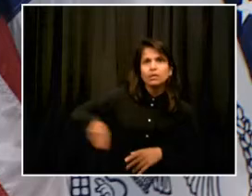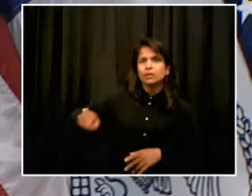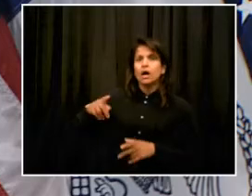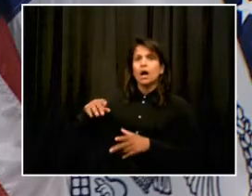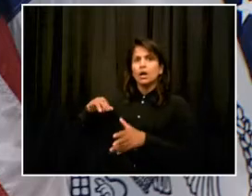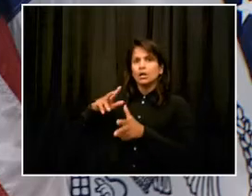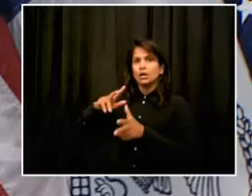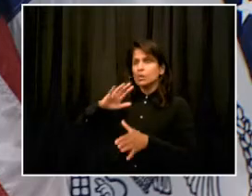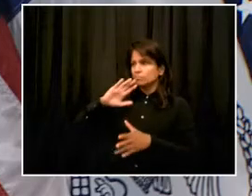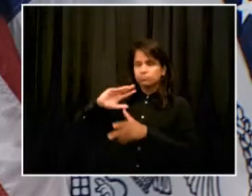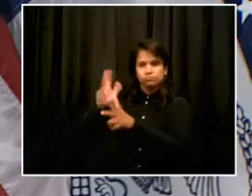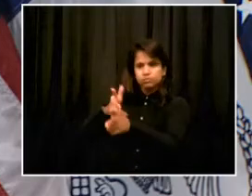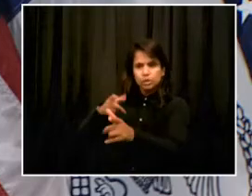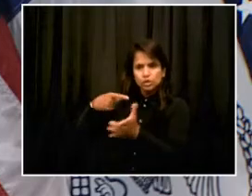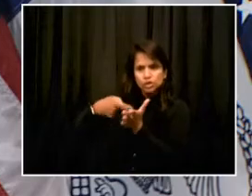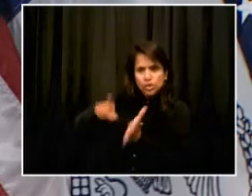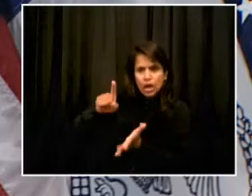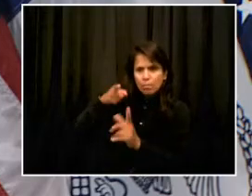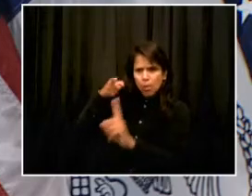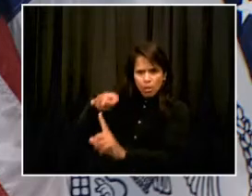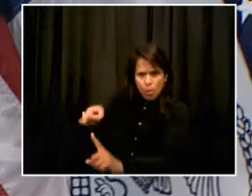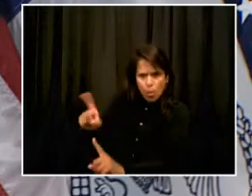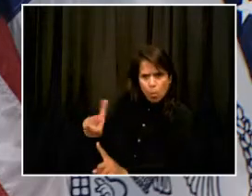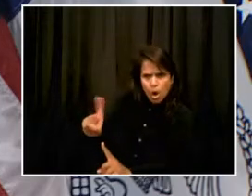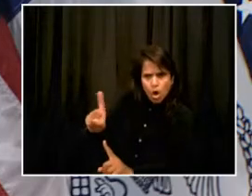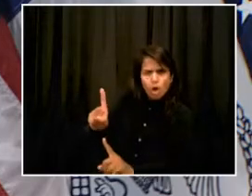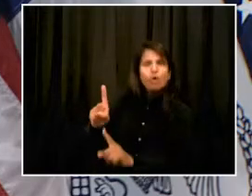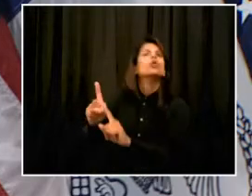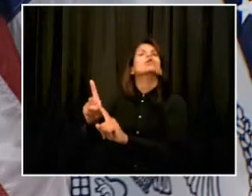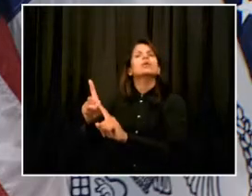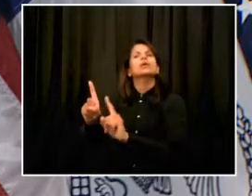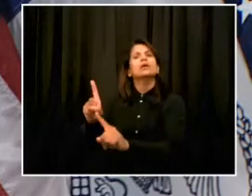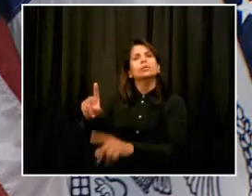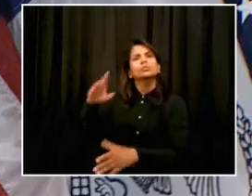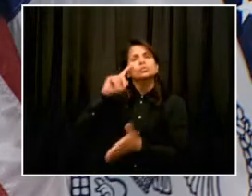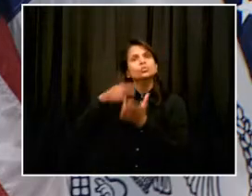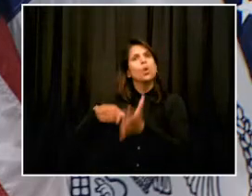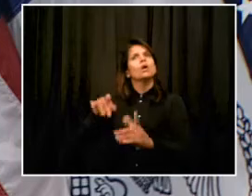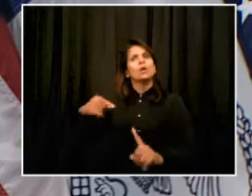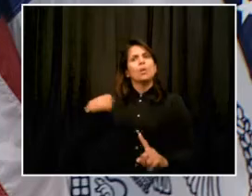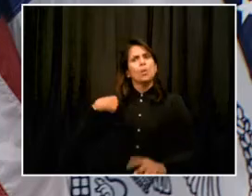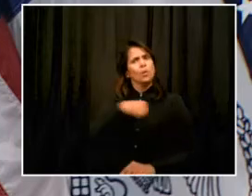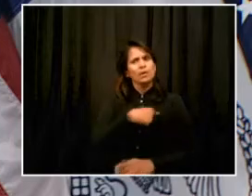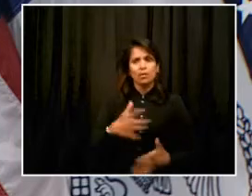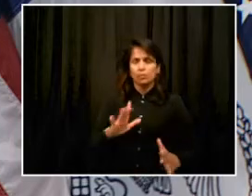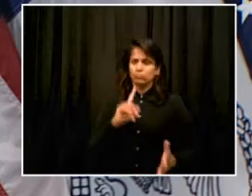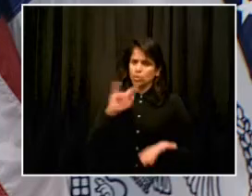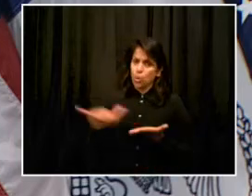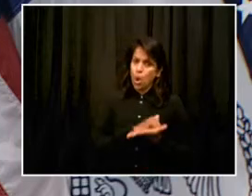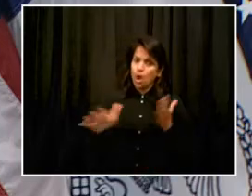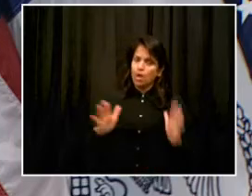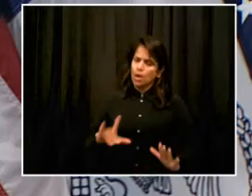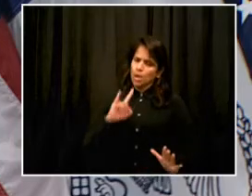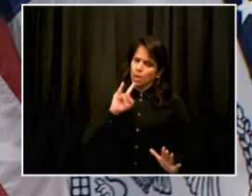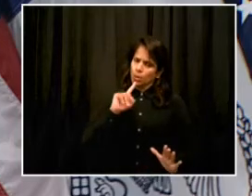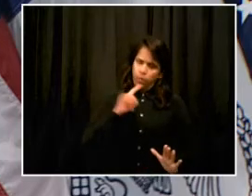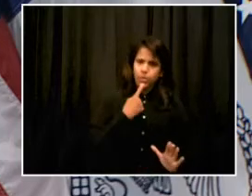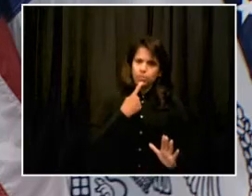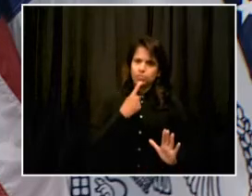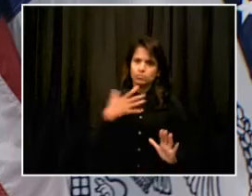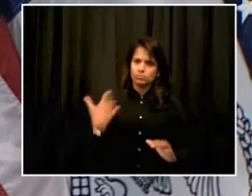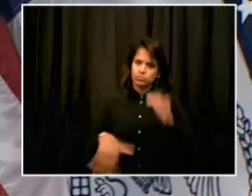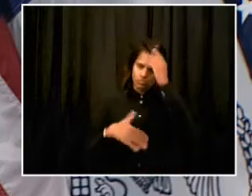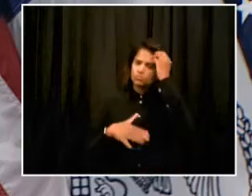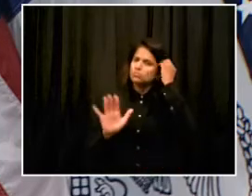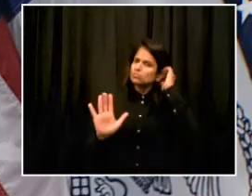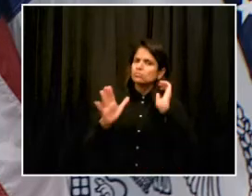will start at a certain level. If we think it's an important tool and it's really reaching people effectively, we might keep expanding it. If we think the